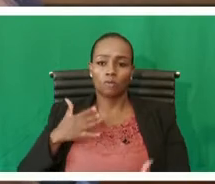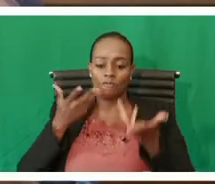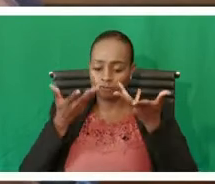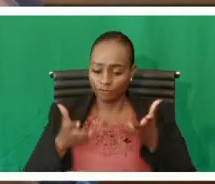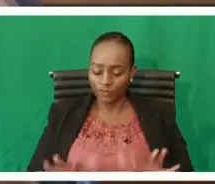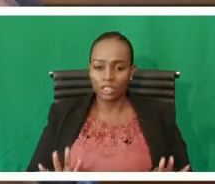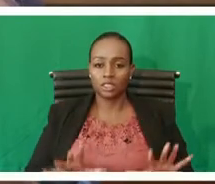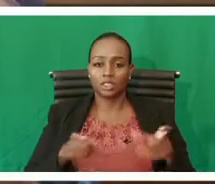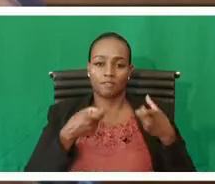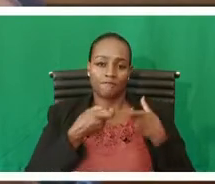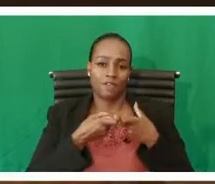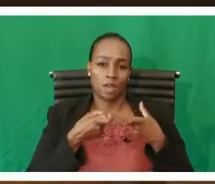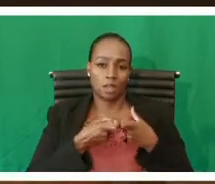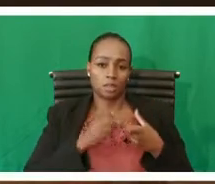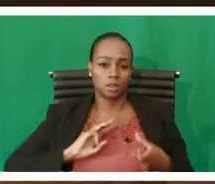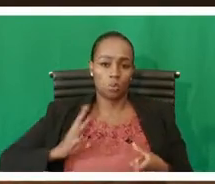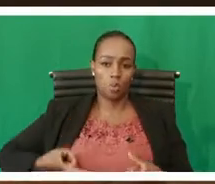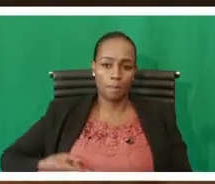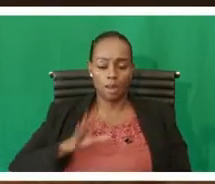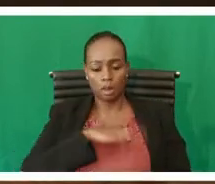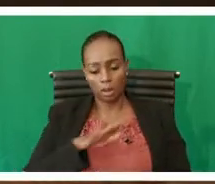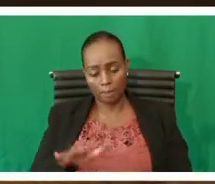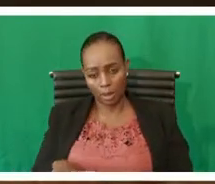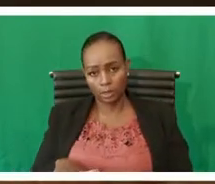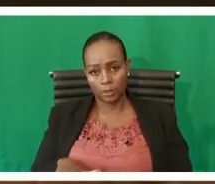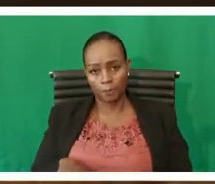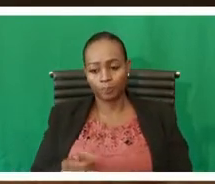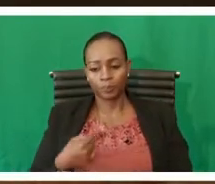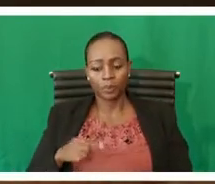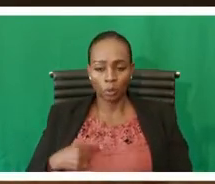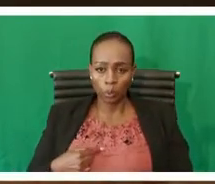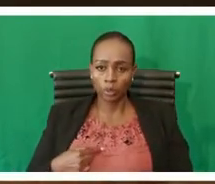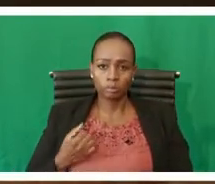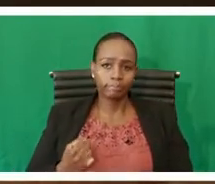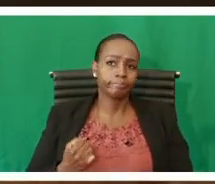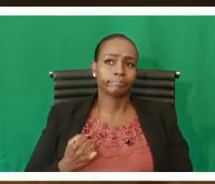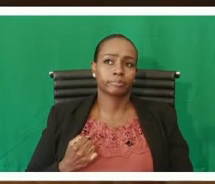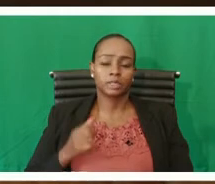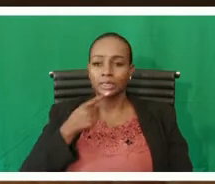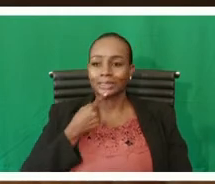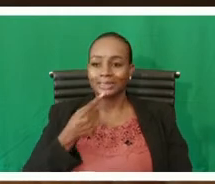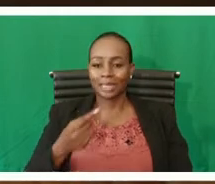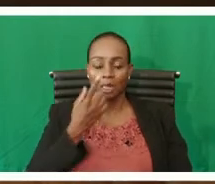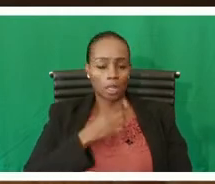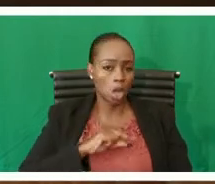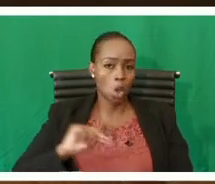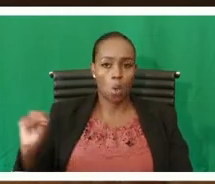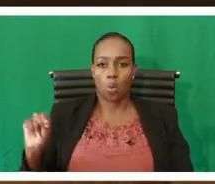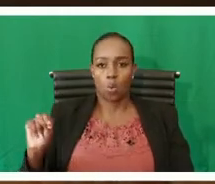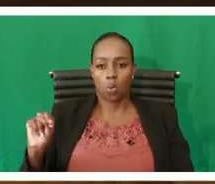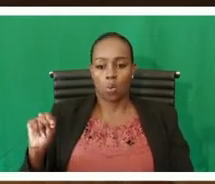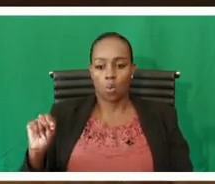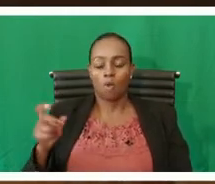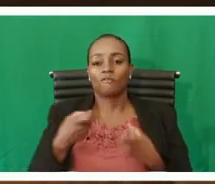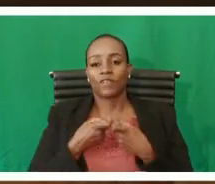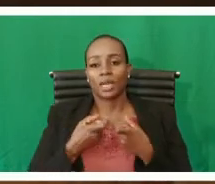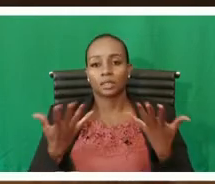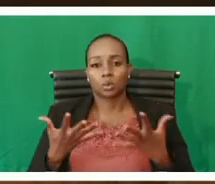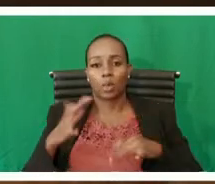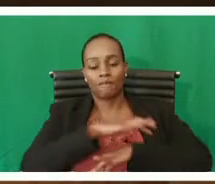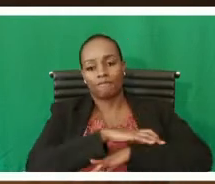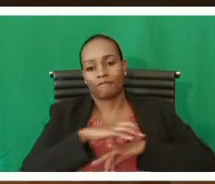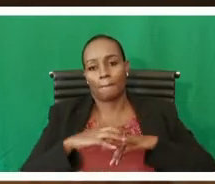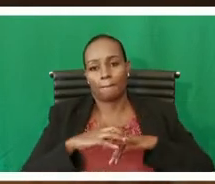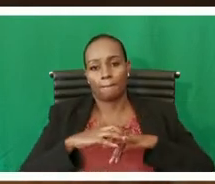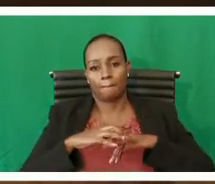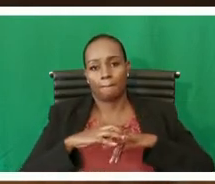gender-based violence. We condemned act of criminality in our farms. These acts have